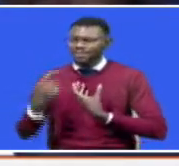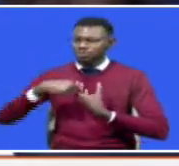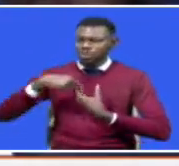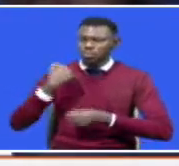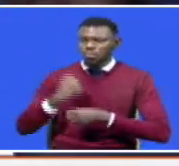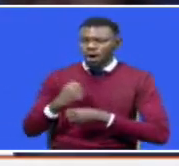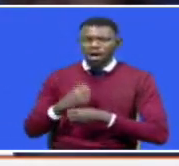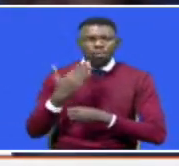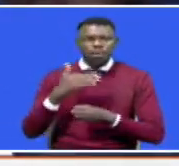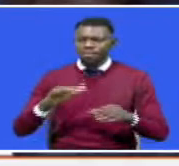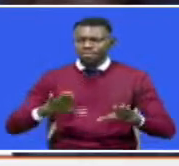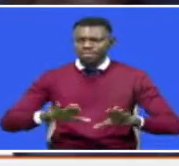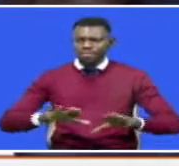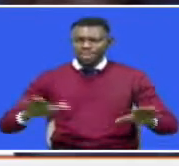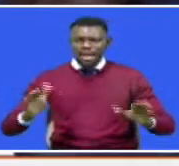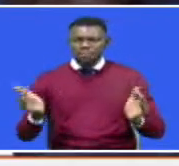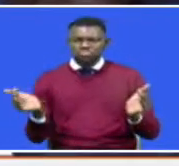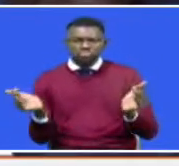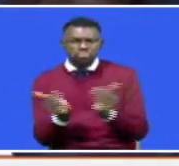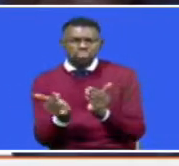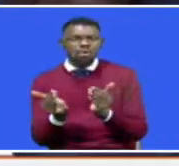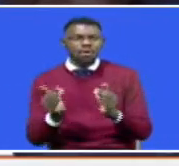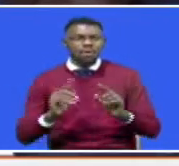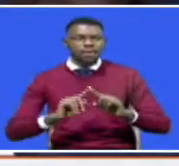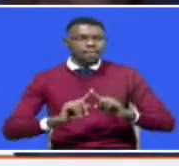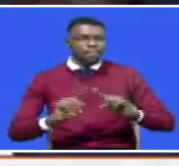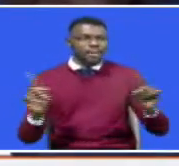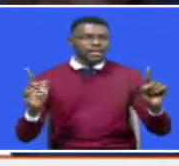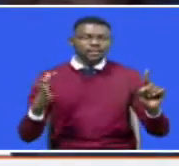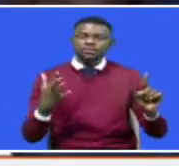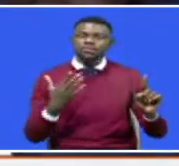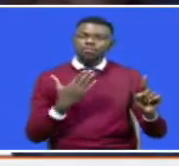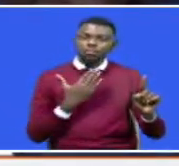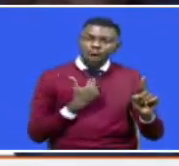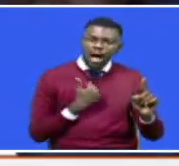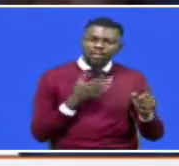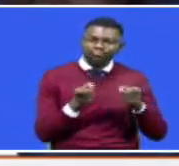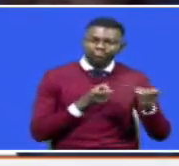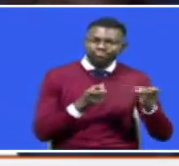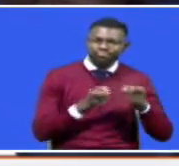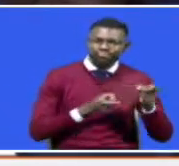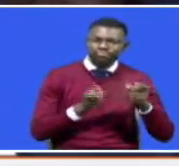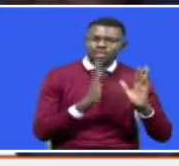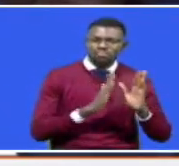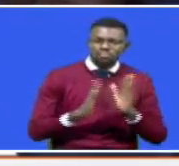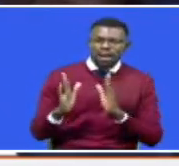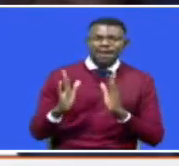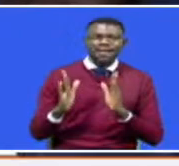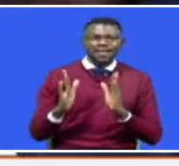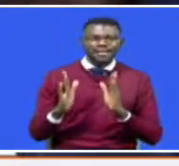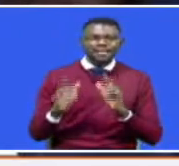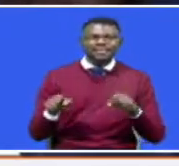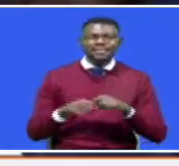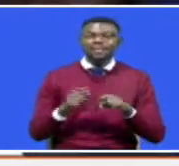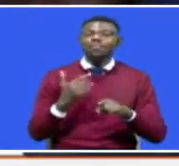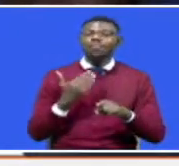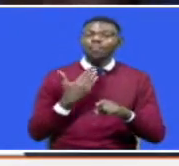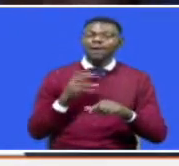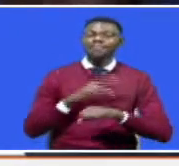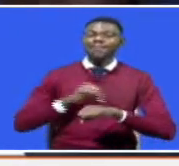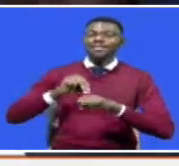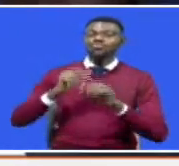spatial plan can link to the conservancy's management plans and the overall national plans, I